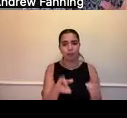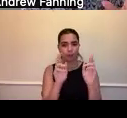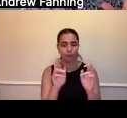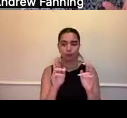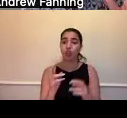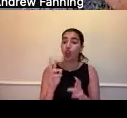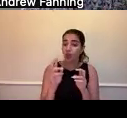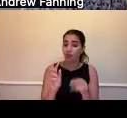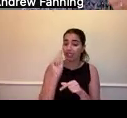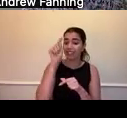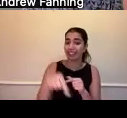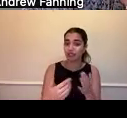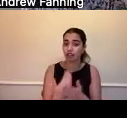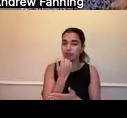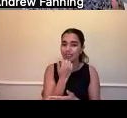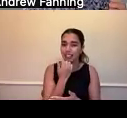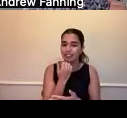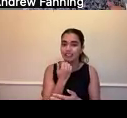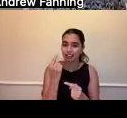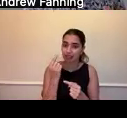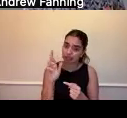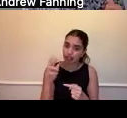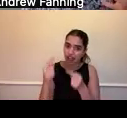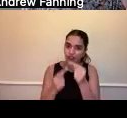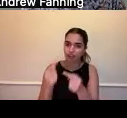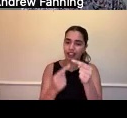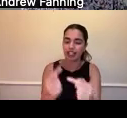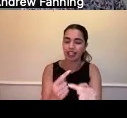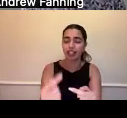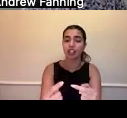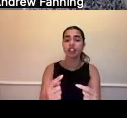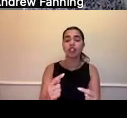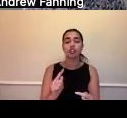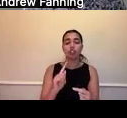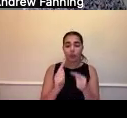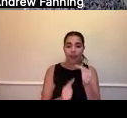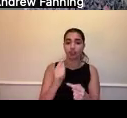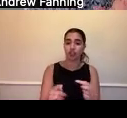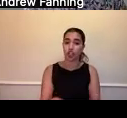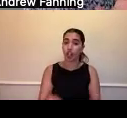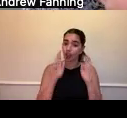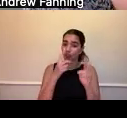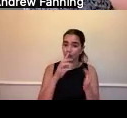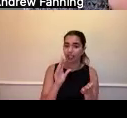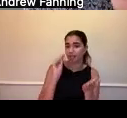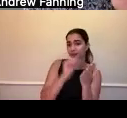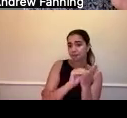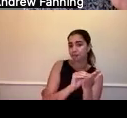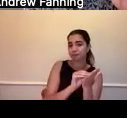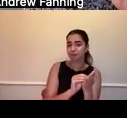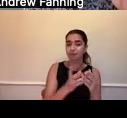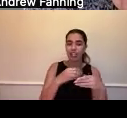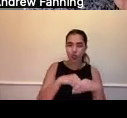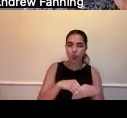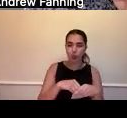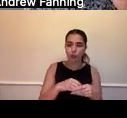next update, which we're planning to update annually from now on, in the next version, we will be able to include a relevant